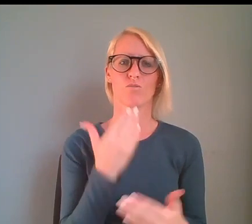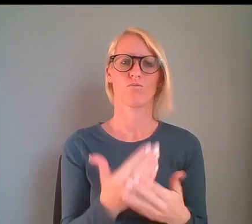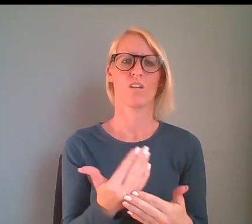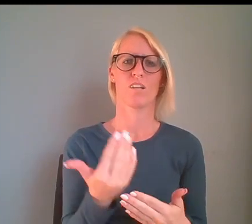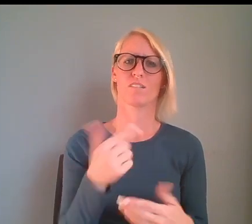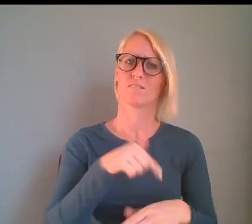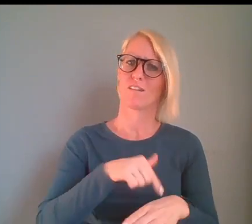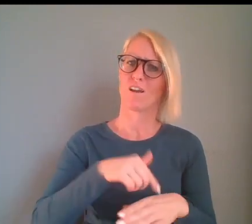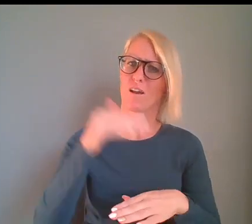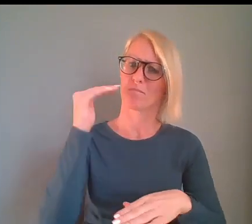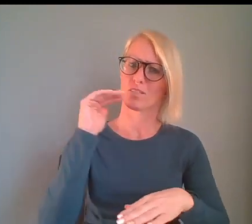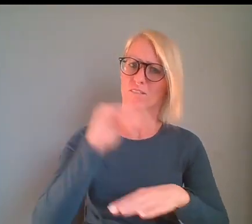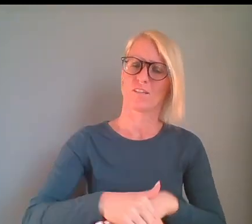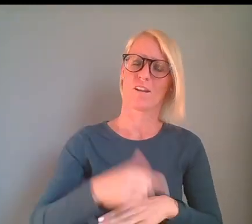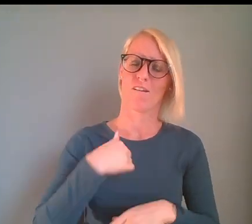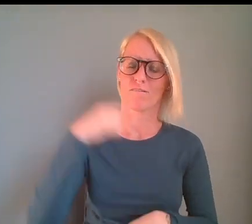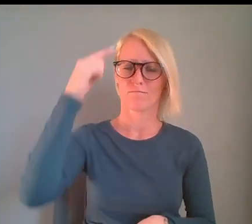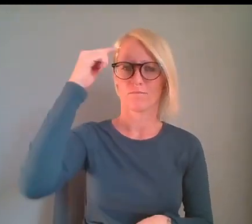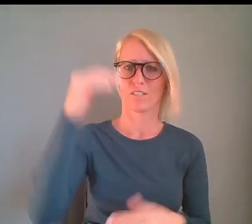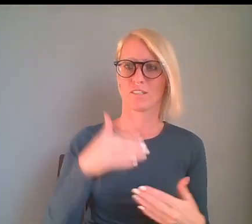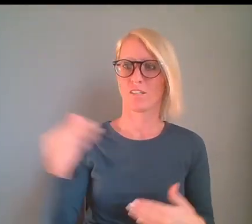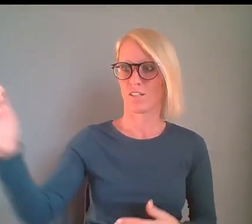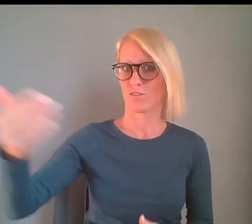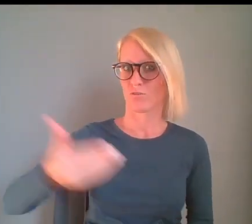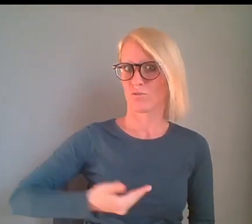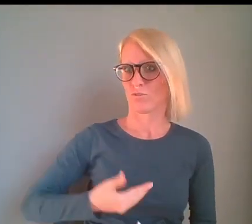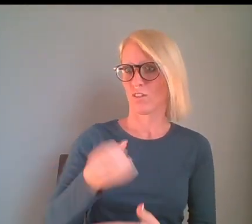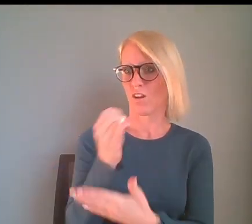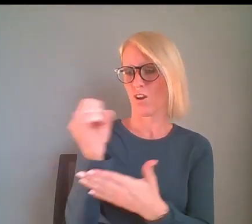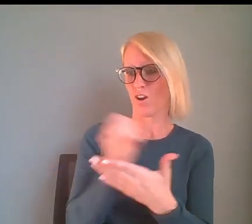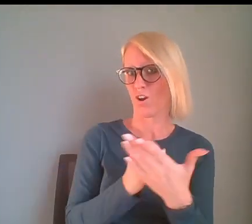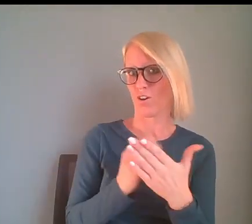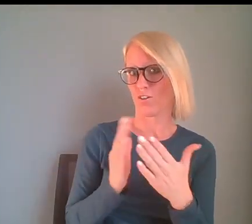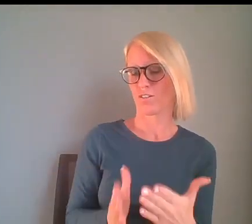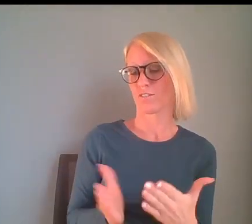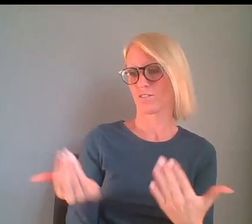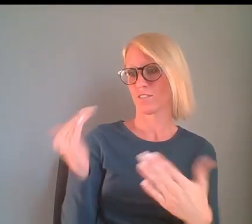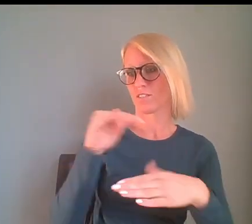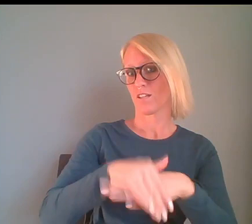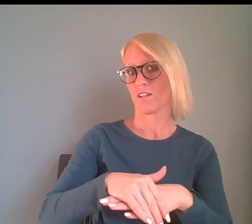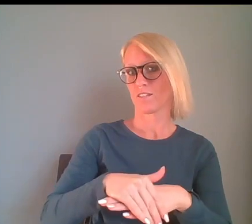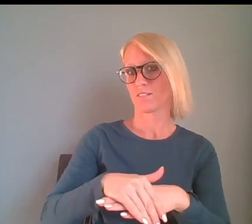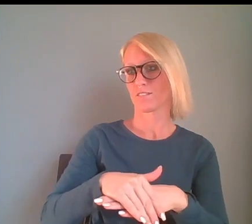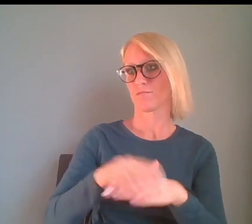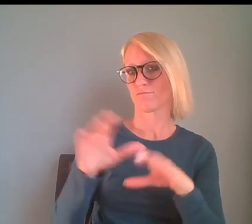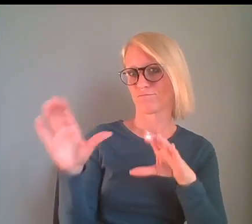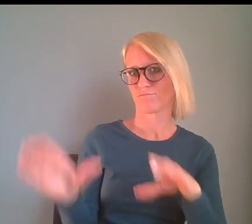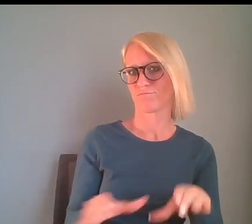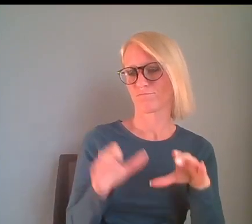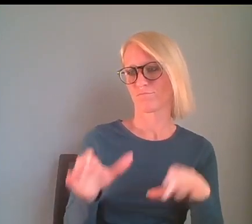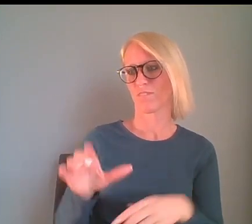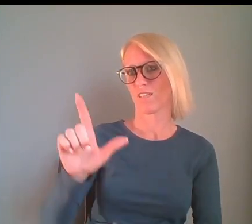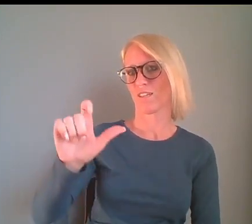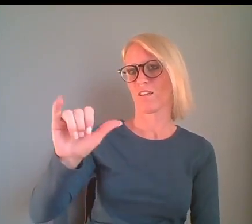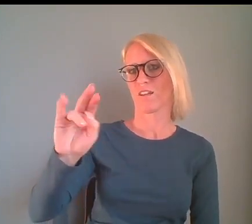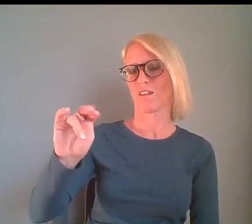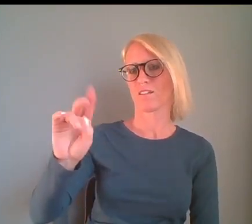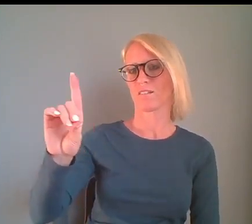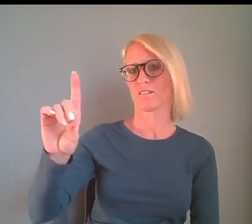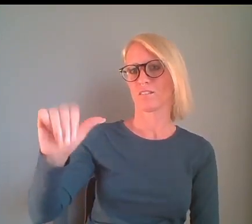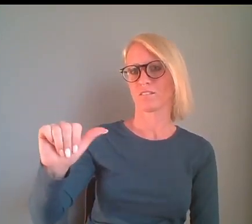to you our clinician, an artist for tonight's event, Linda Tawny. Thank you.